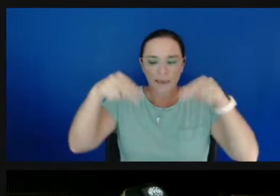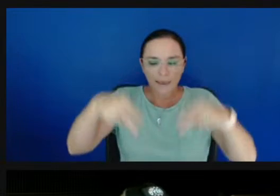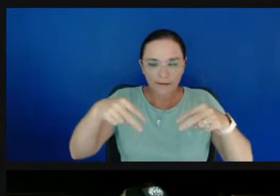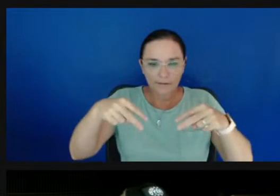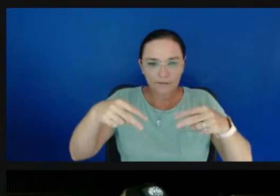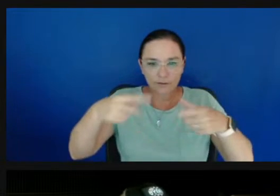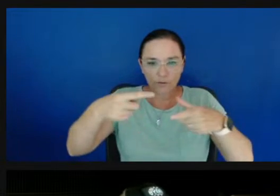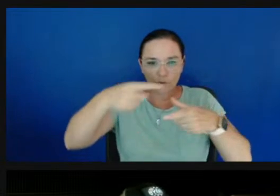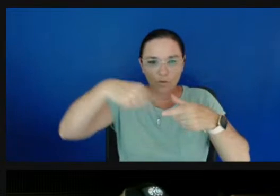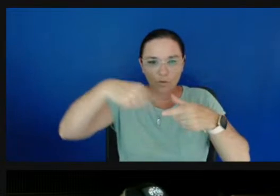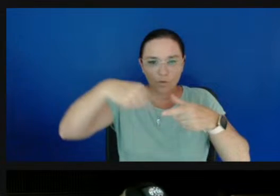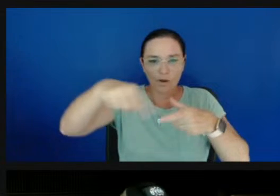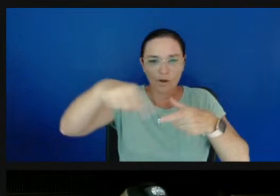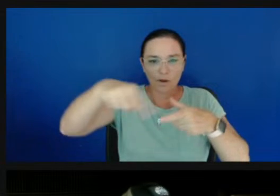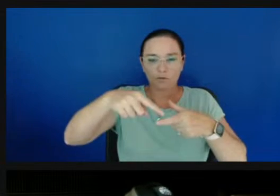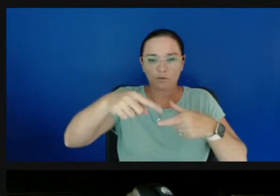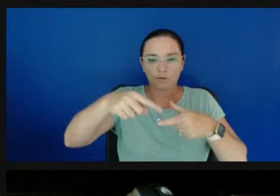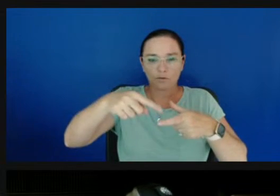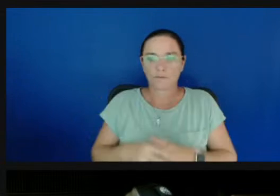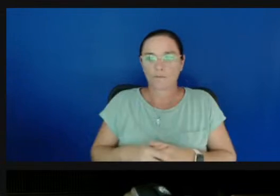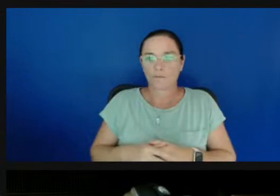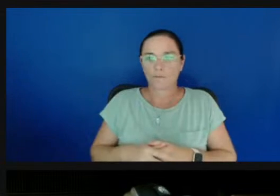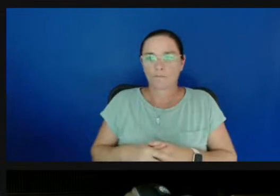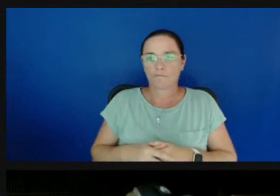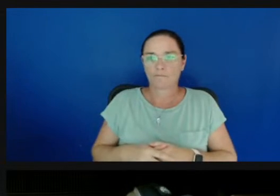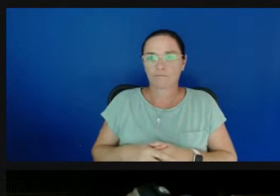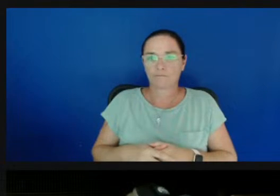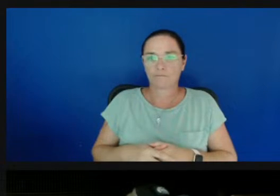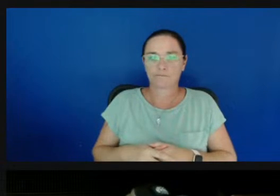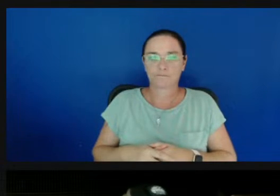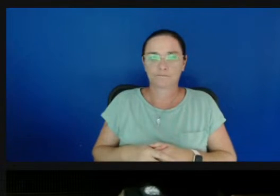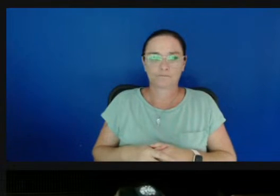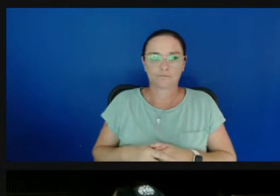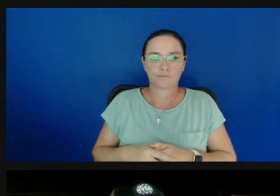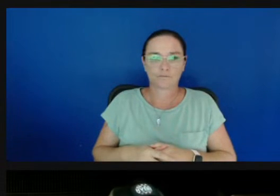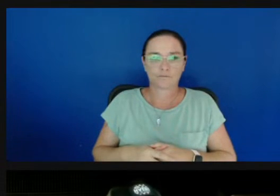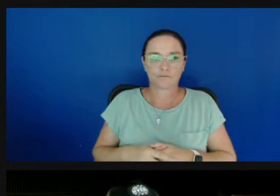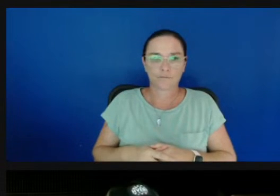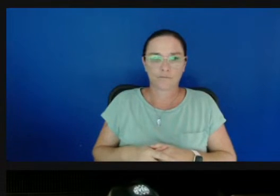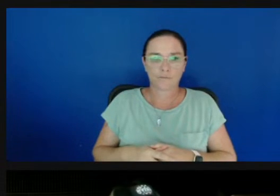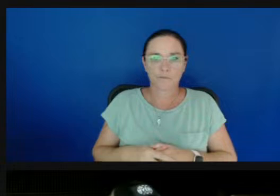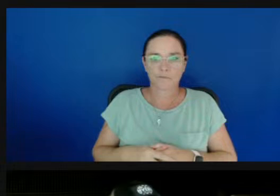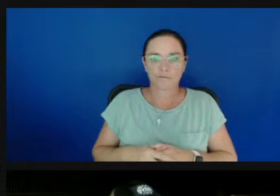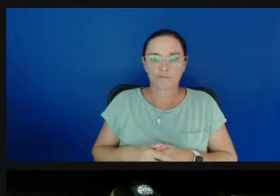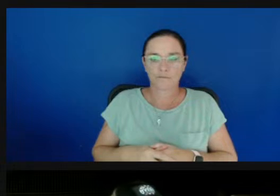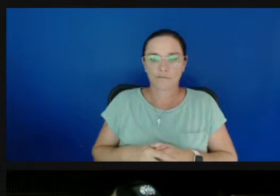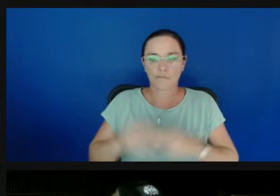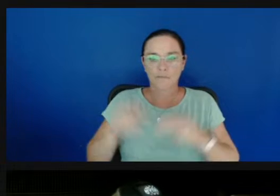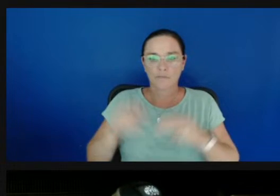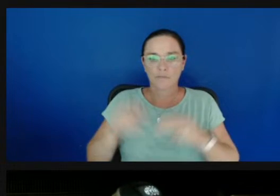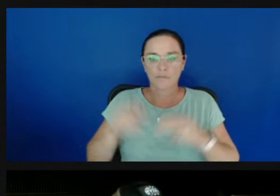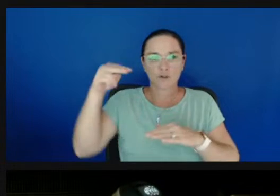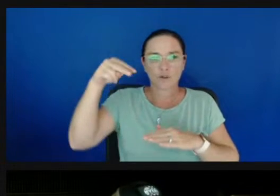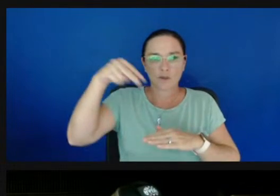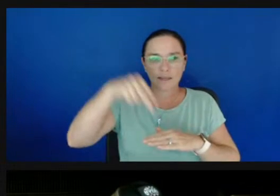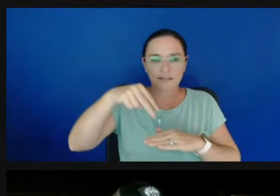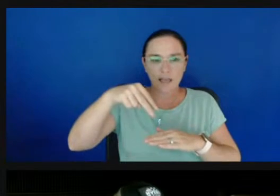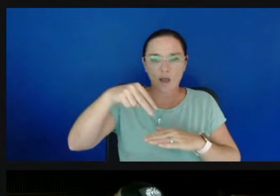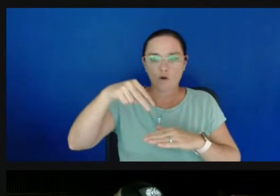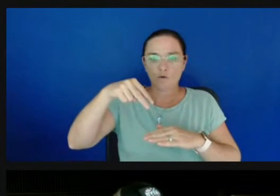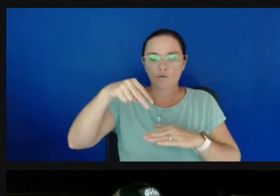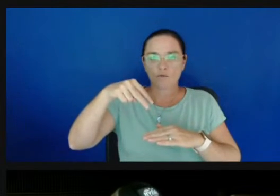me show you those. Here is one looking down that western